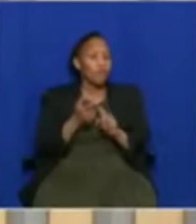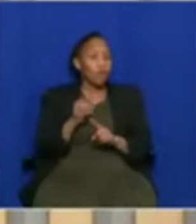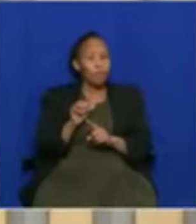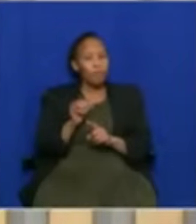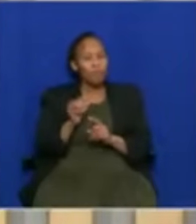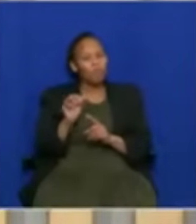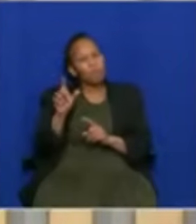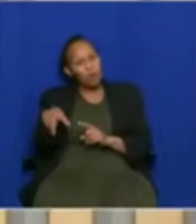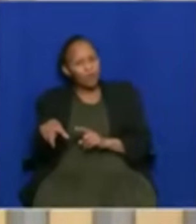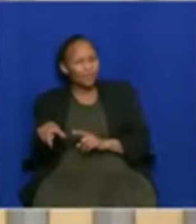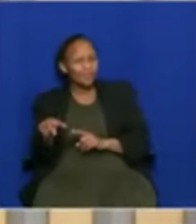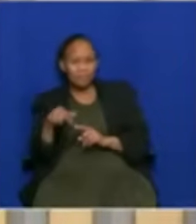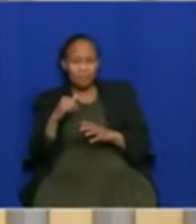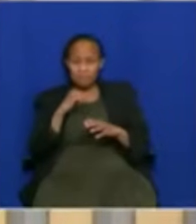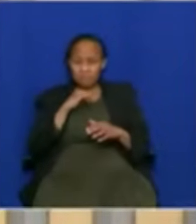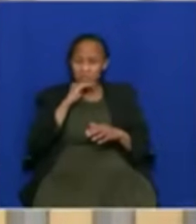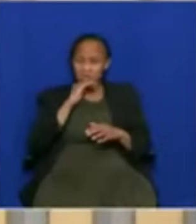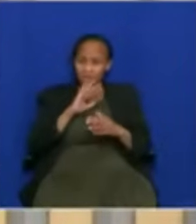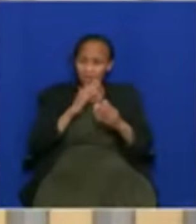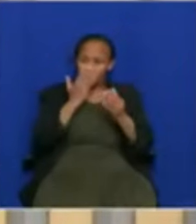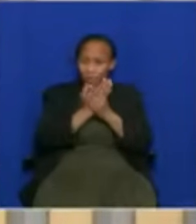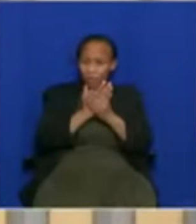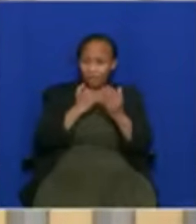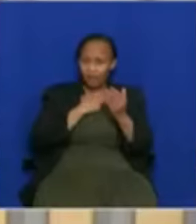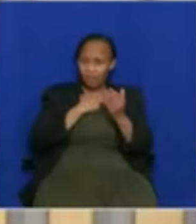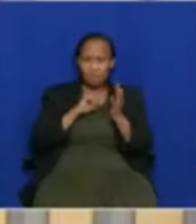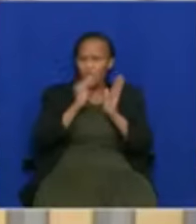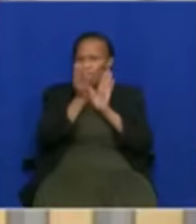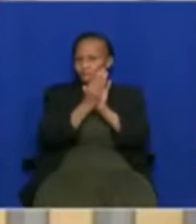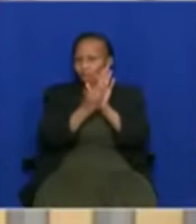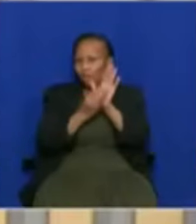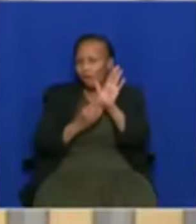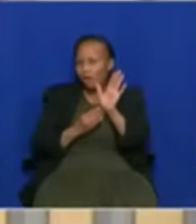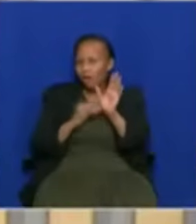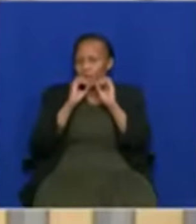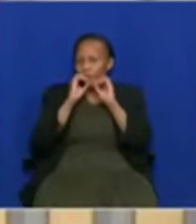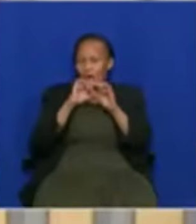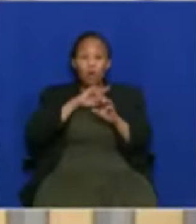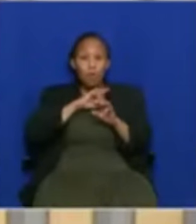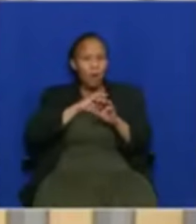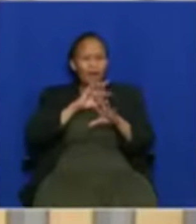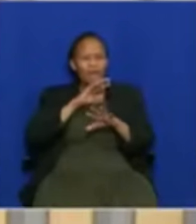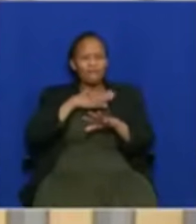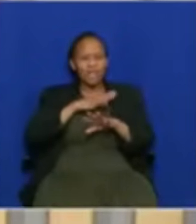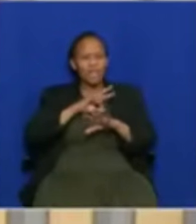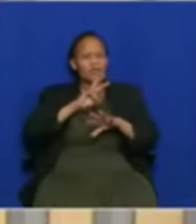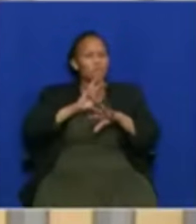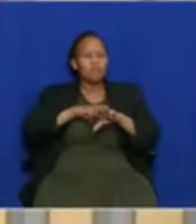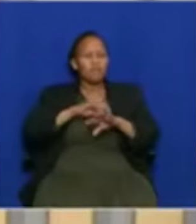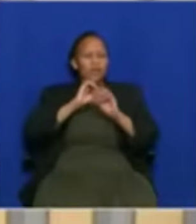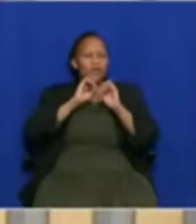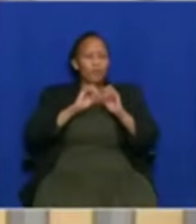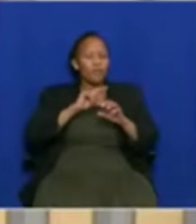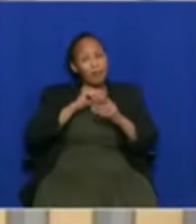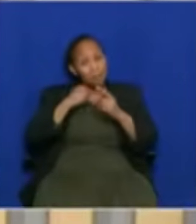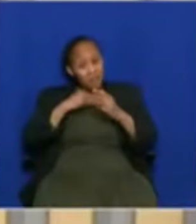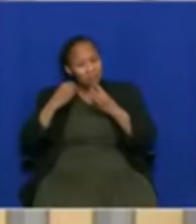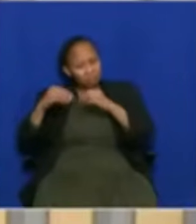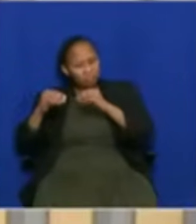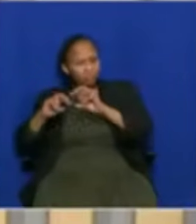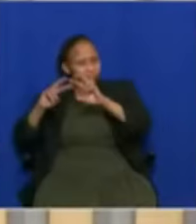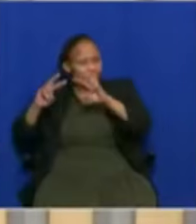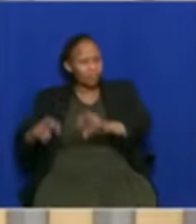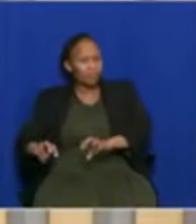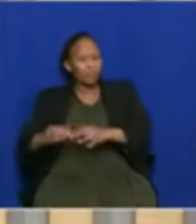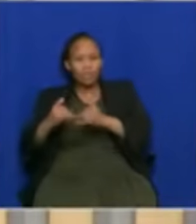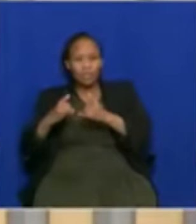put it there. I didn't feel that it's necessary because I'm still busy with my investigation. So through those bits and pieces that you pick up together,